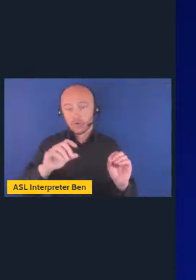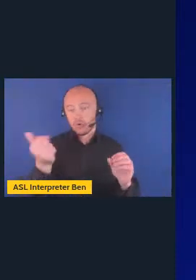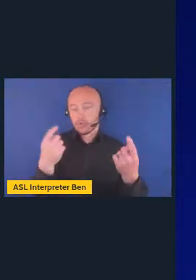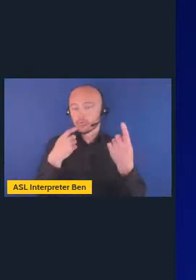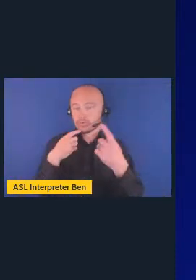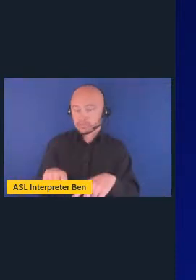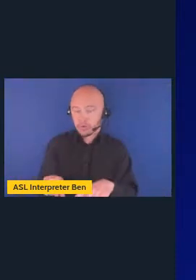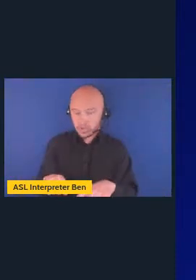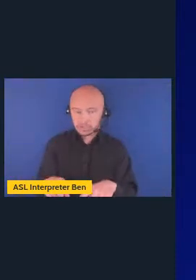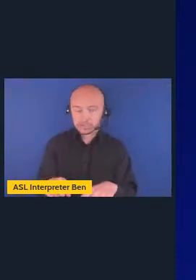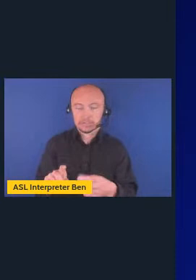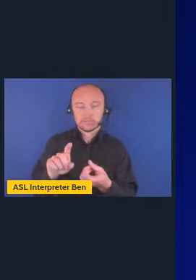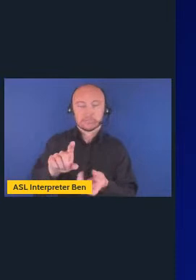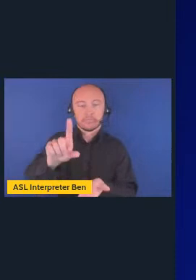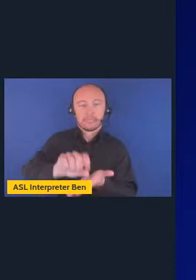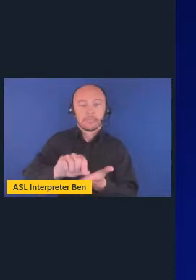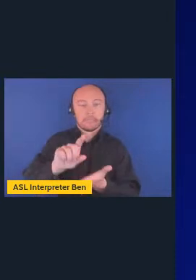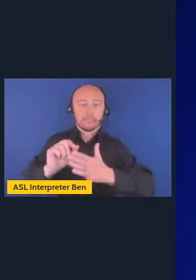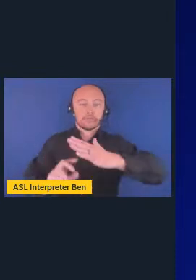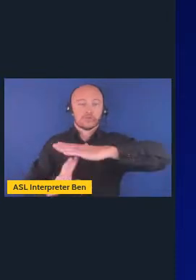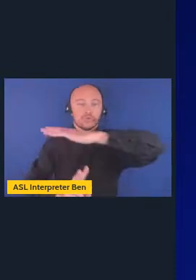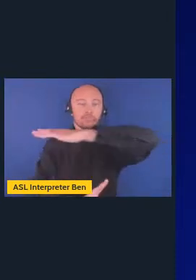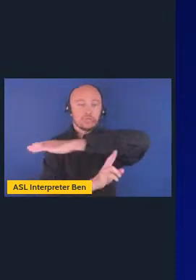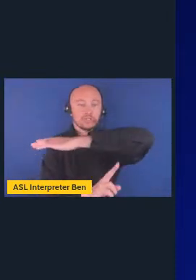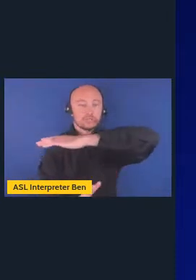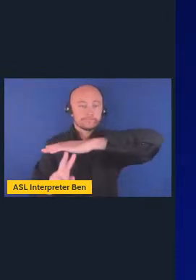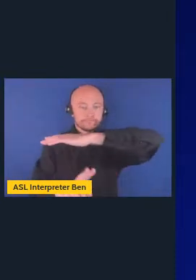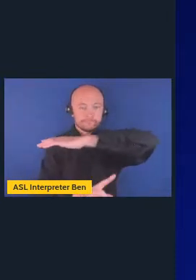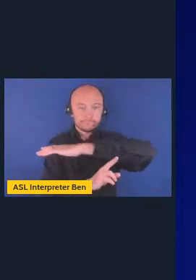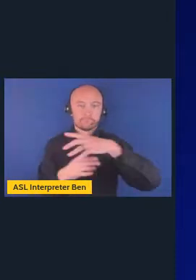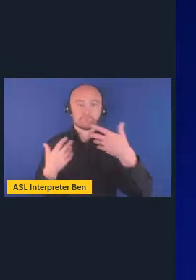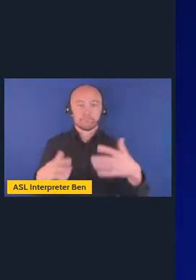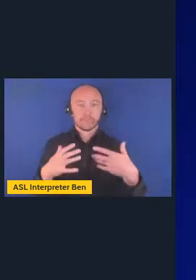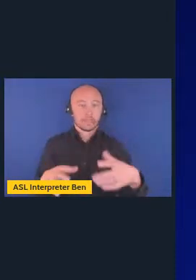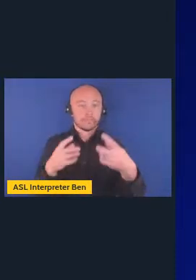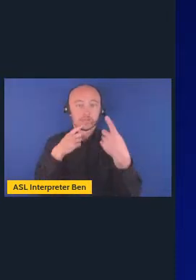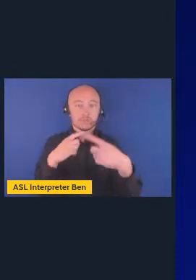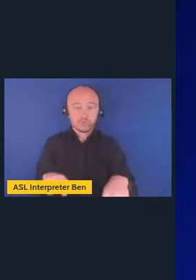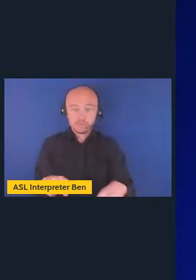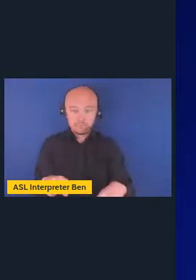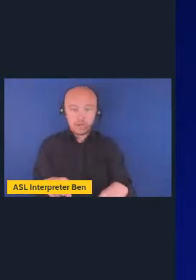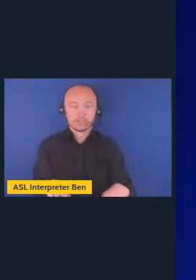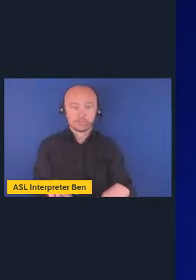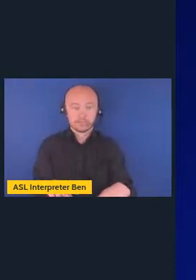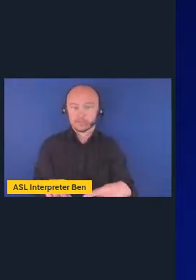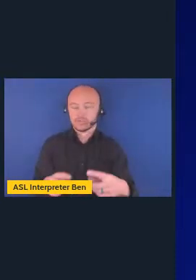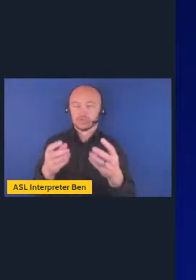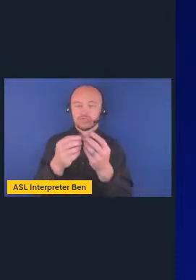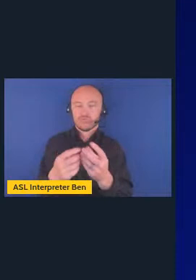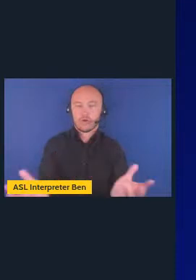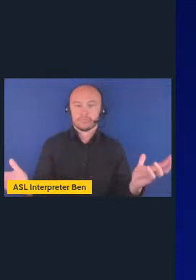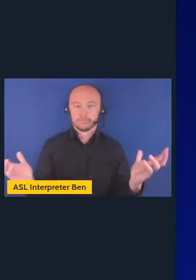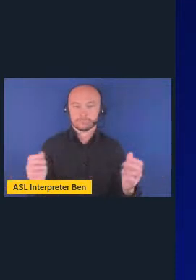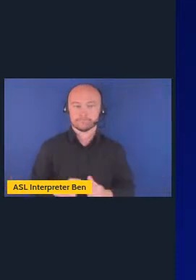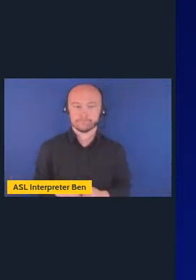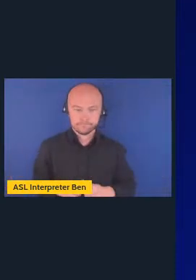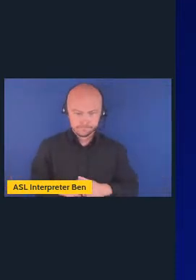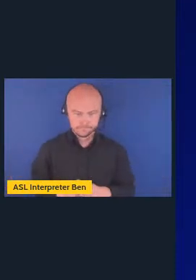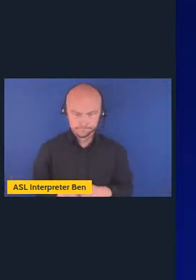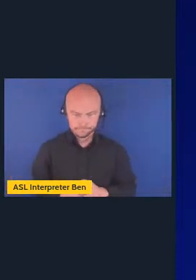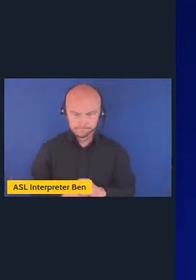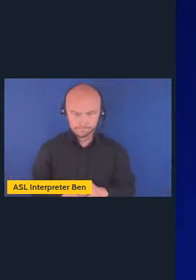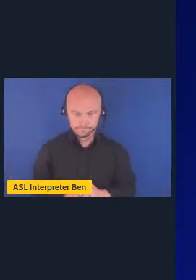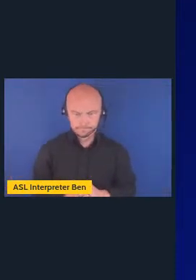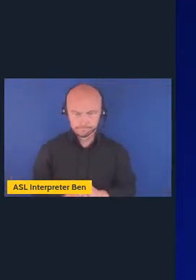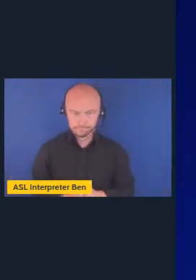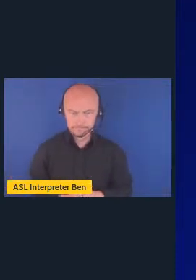the event is then published to EventBridge. If there's already a response, then the message is simply dropped. If this was instead defined